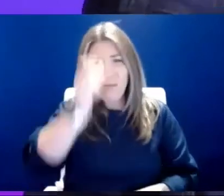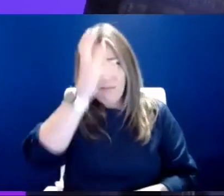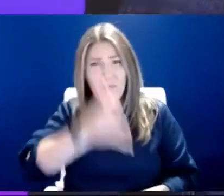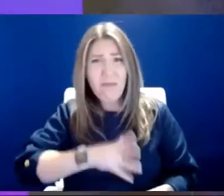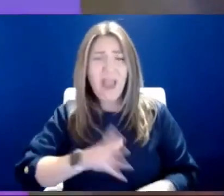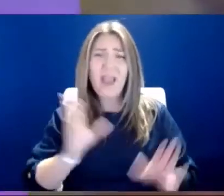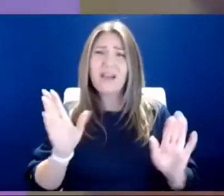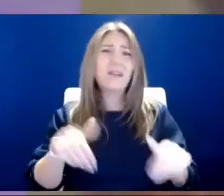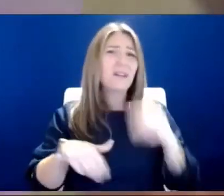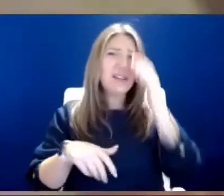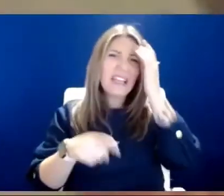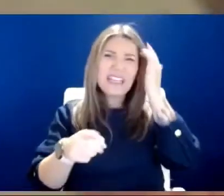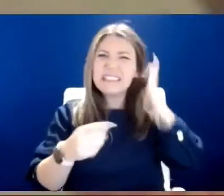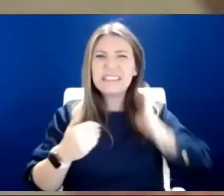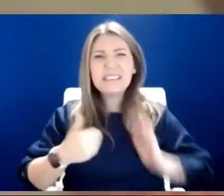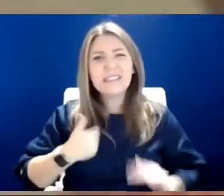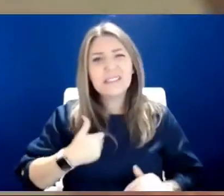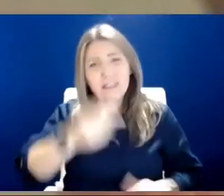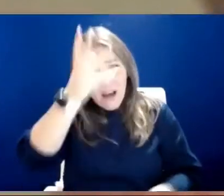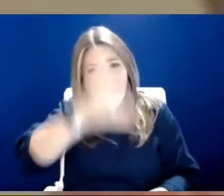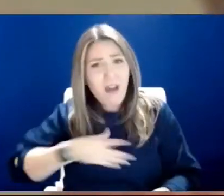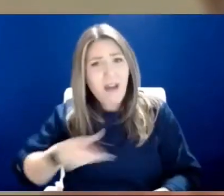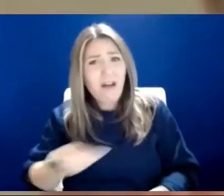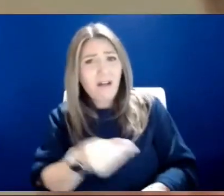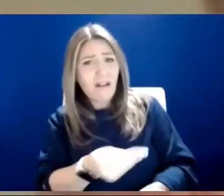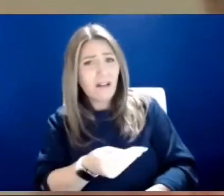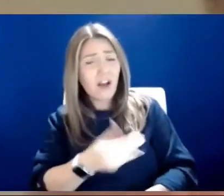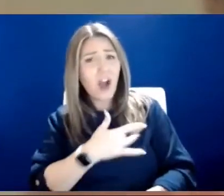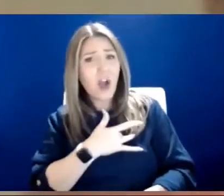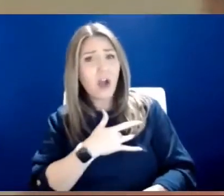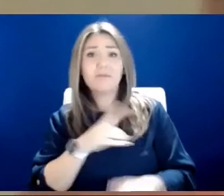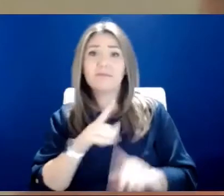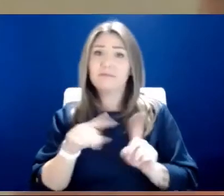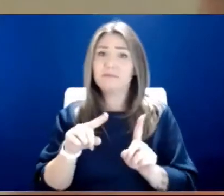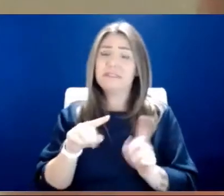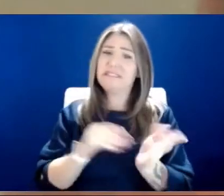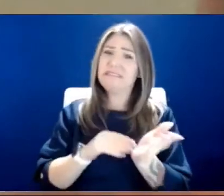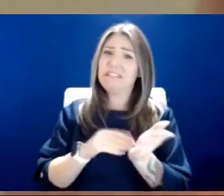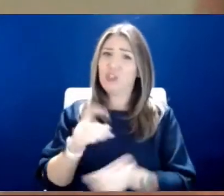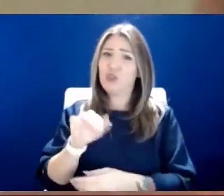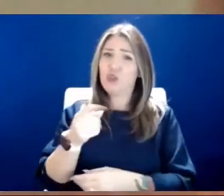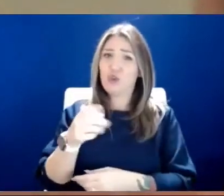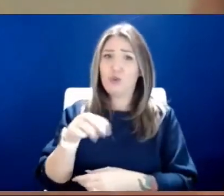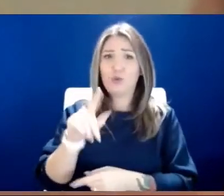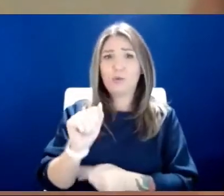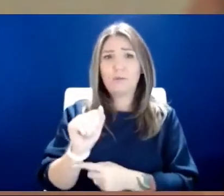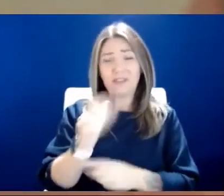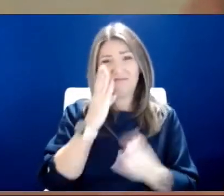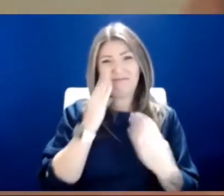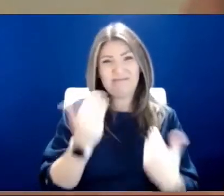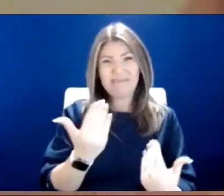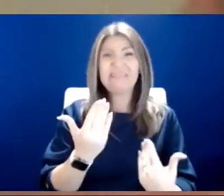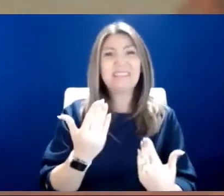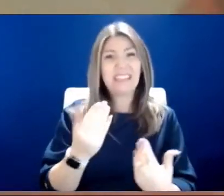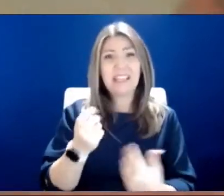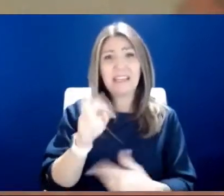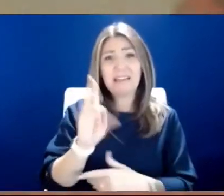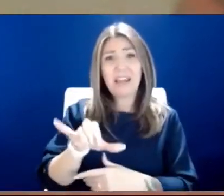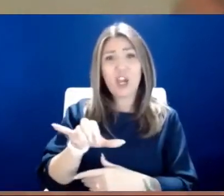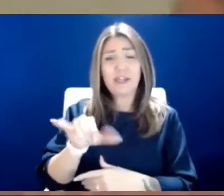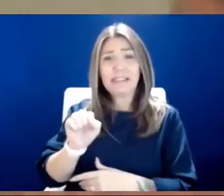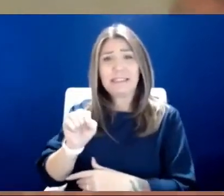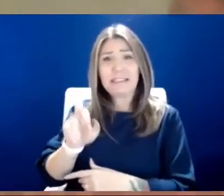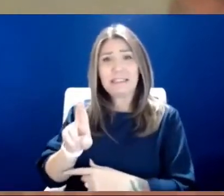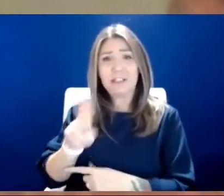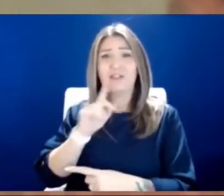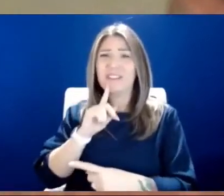he's a young man, give him the heart. But Dr. Gupta delivered the shattering news to Gary Sr. His firstborn was too sick and not